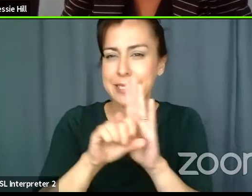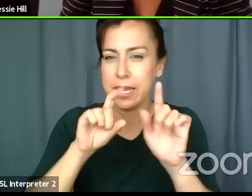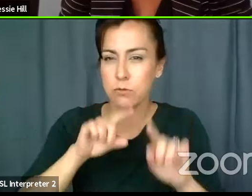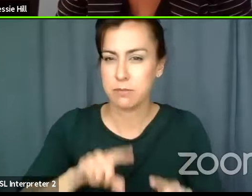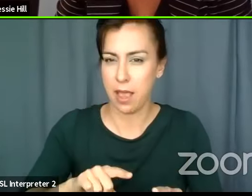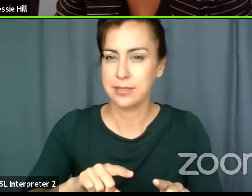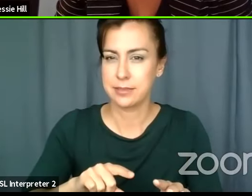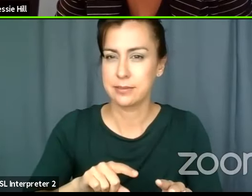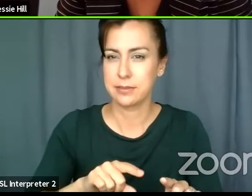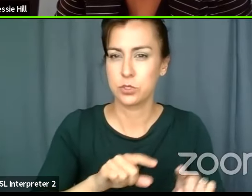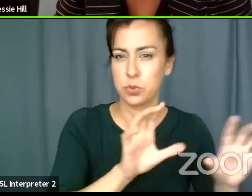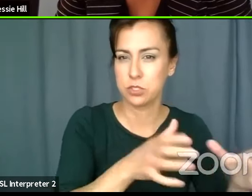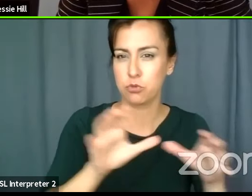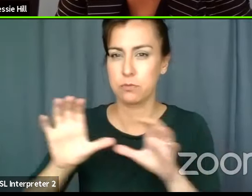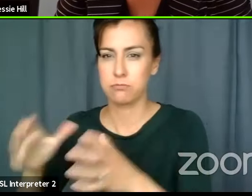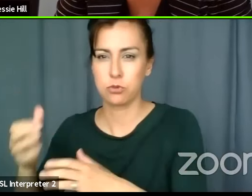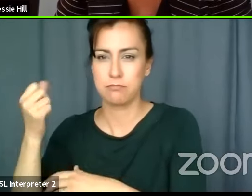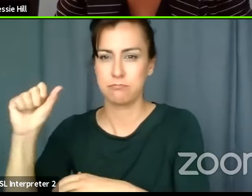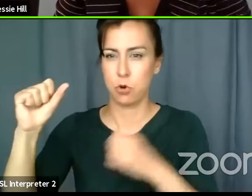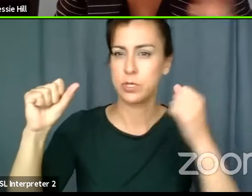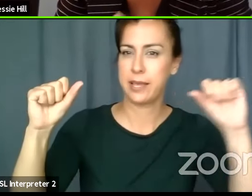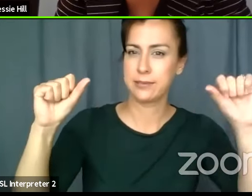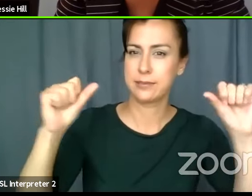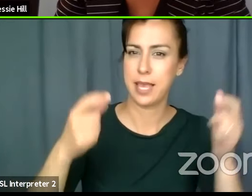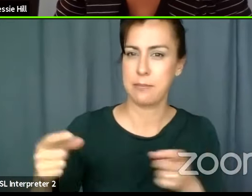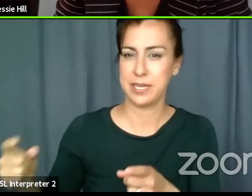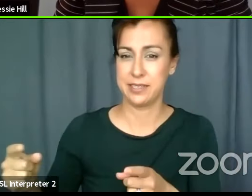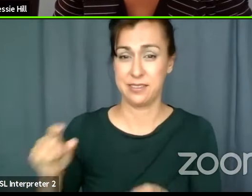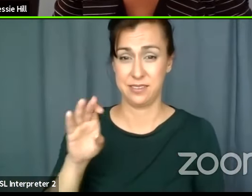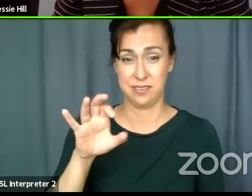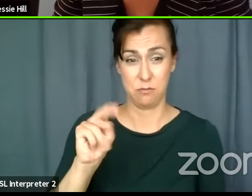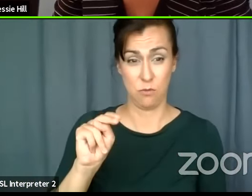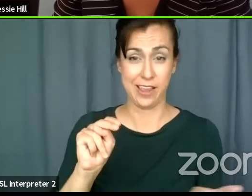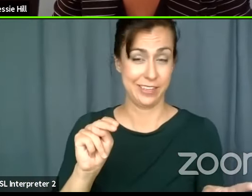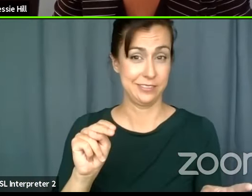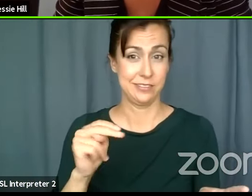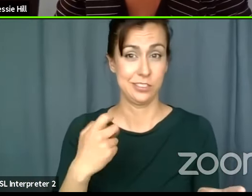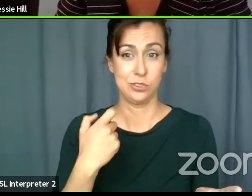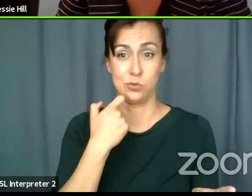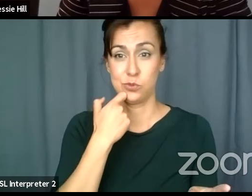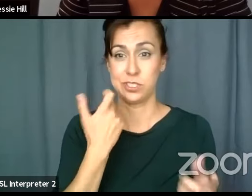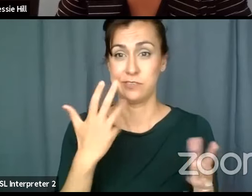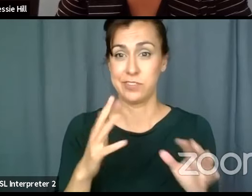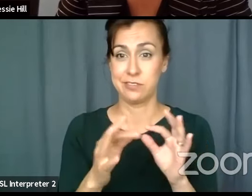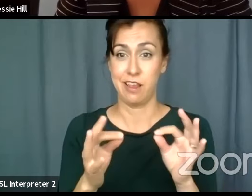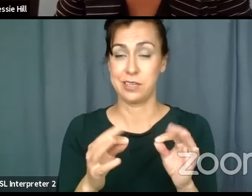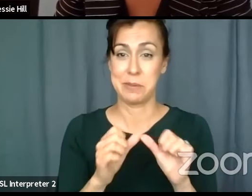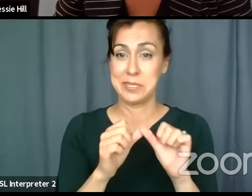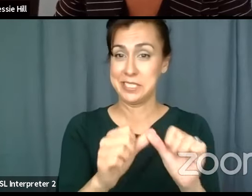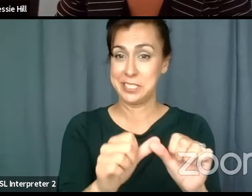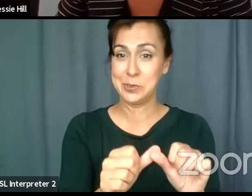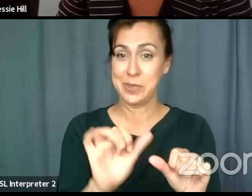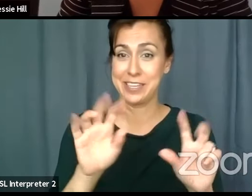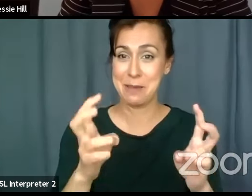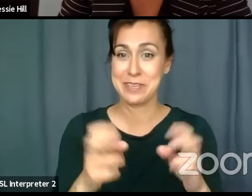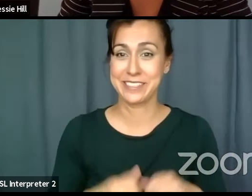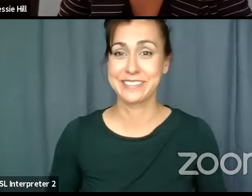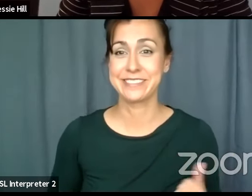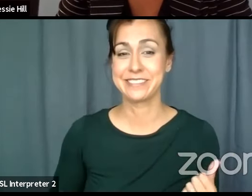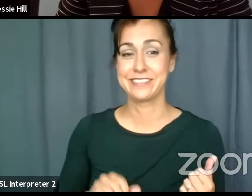various kinds of protests? I guess, Bryan, do you wanna, since you were starting to talk about it, I'll continue, but thank